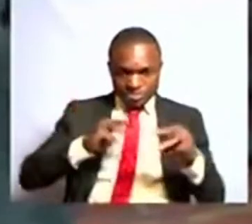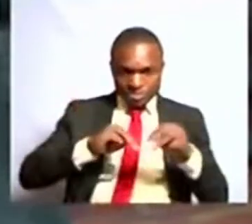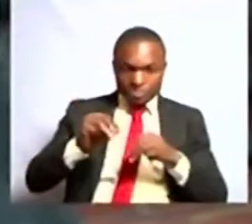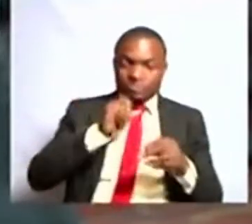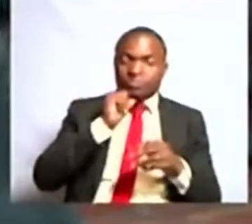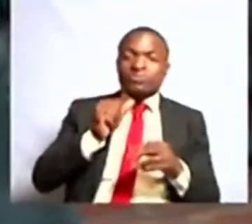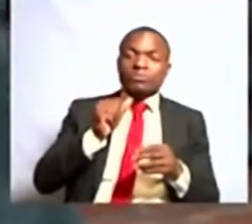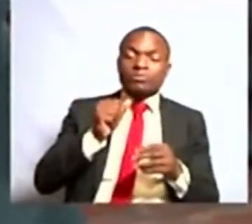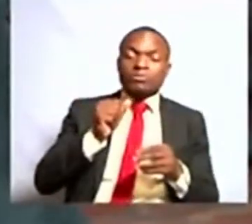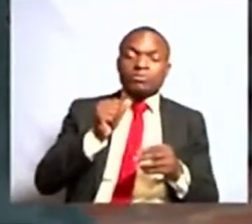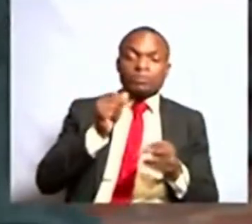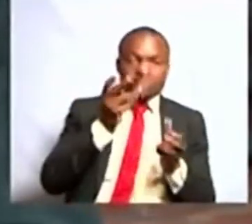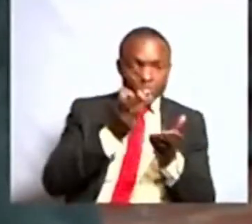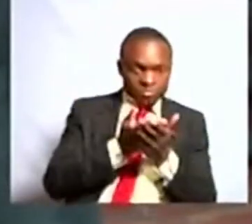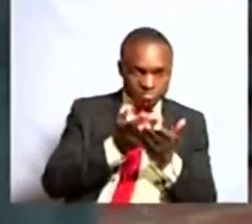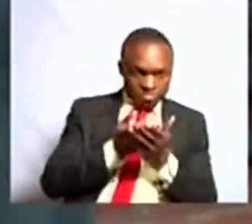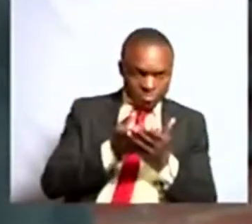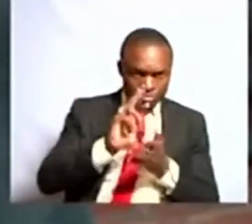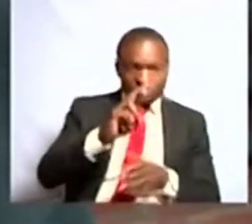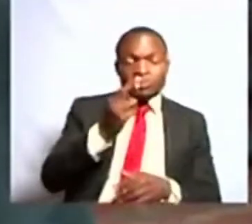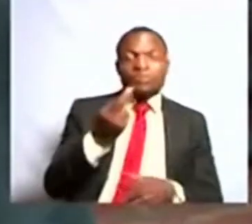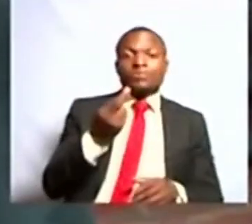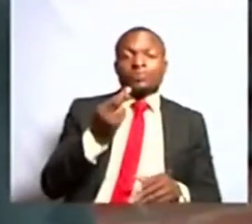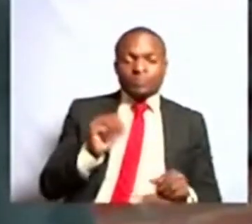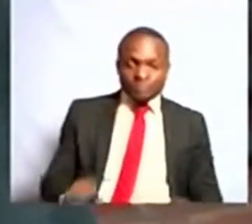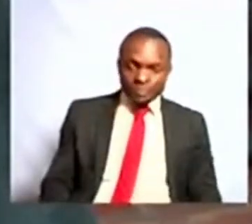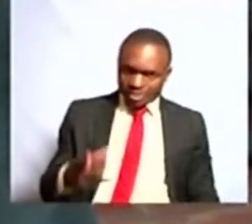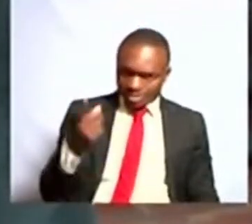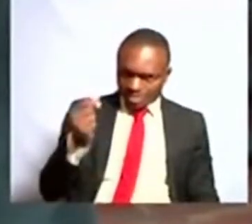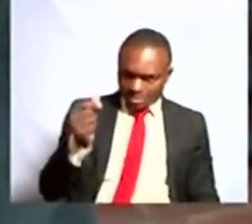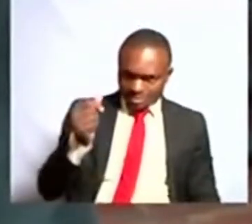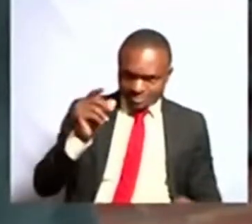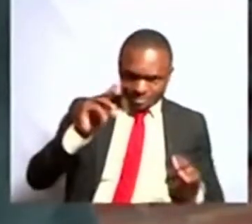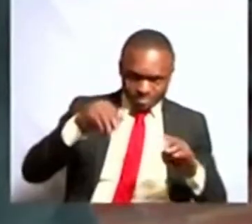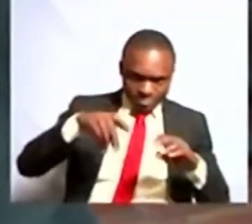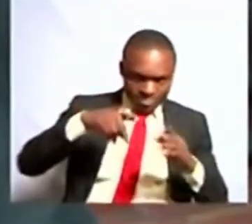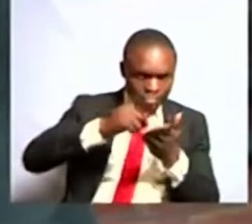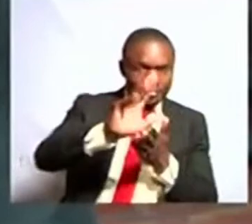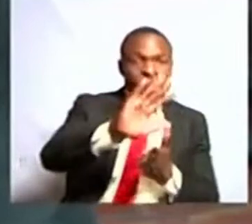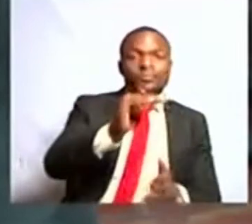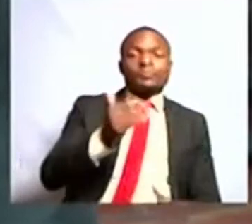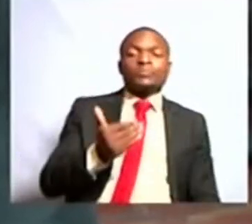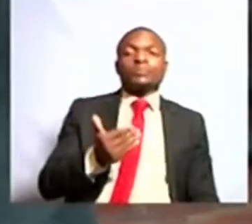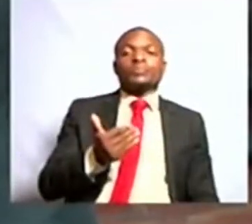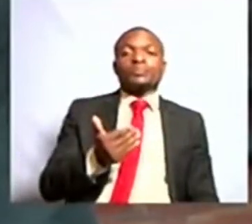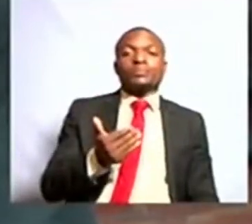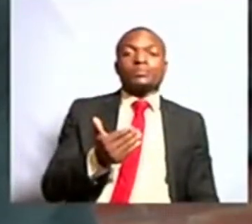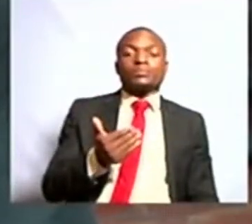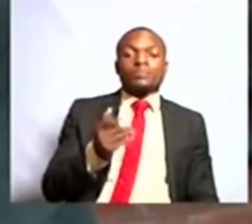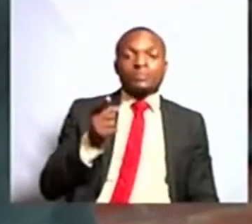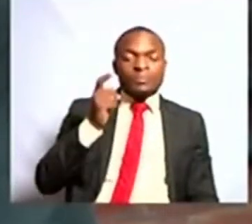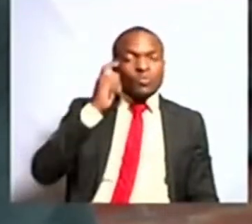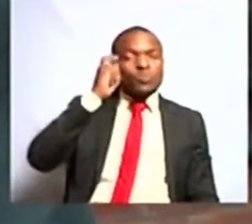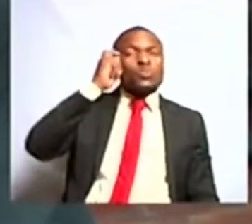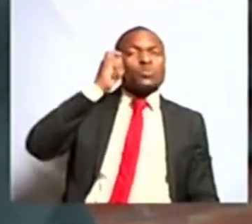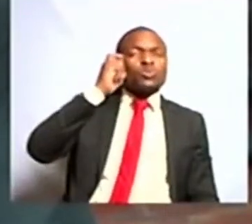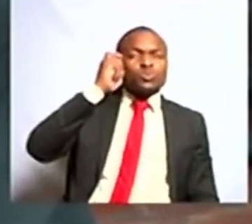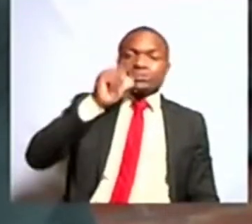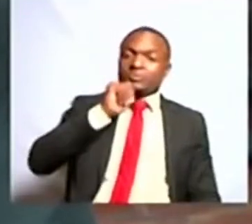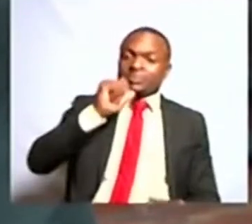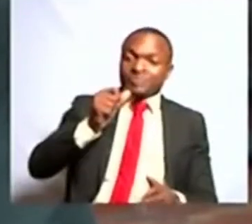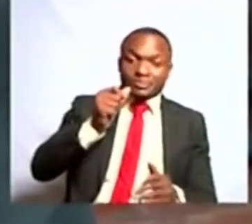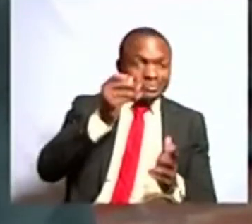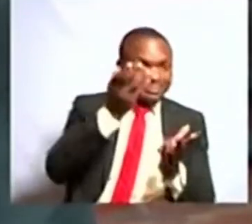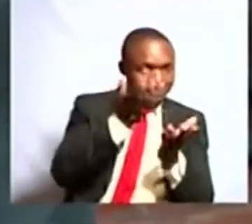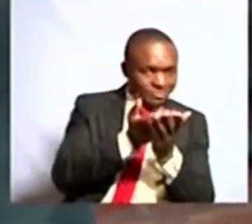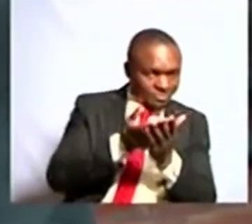for retention. So the money that was refunded, we regret that we did not request